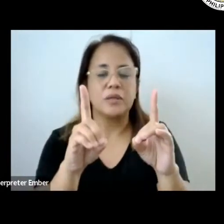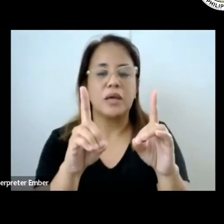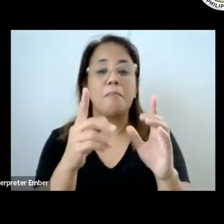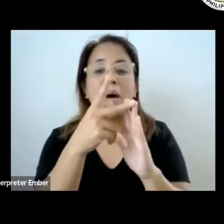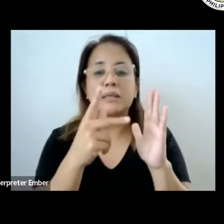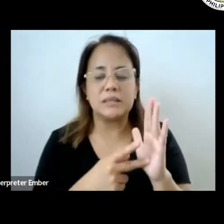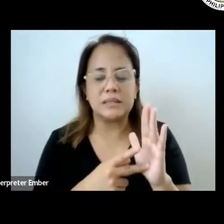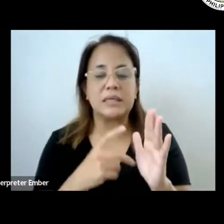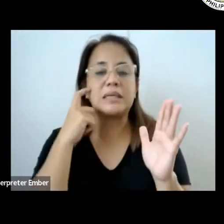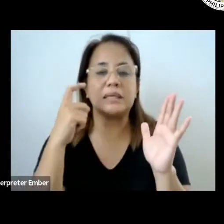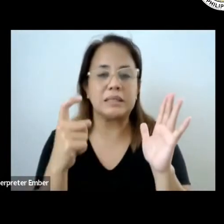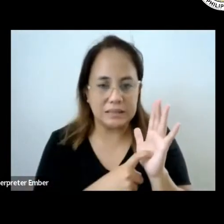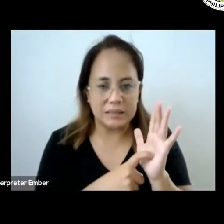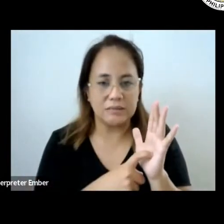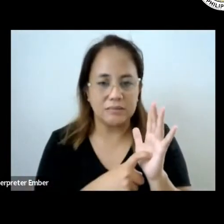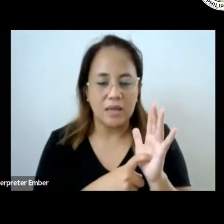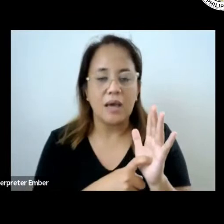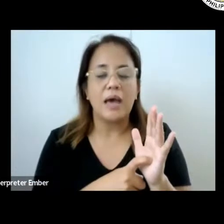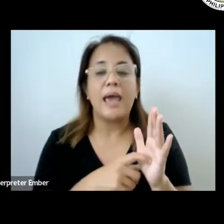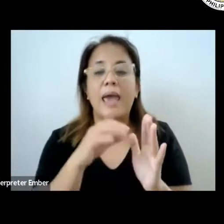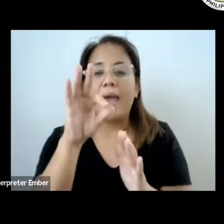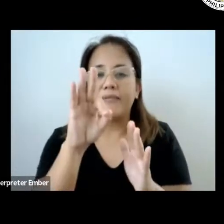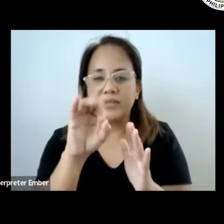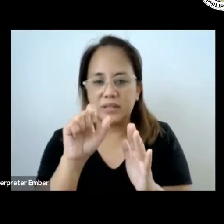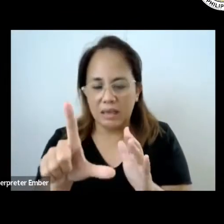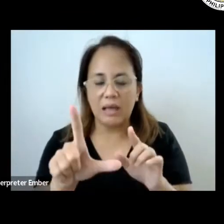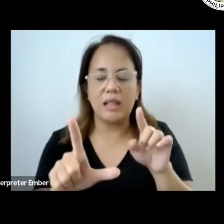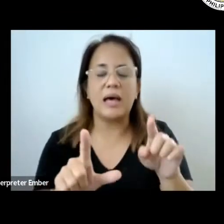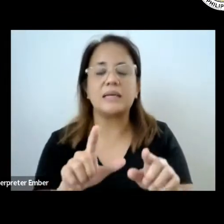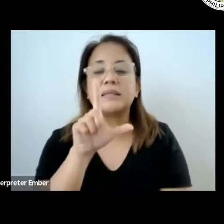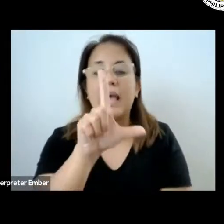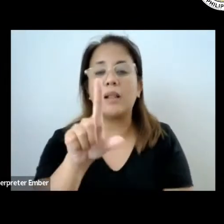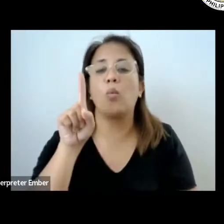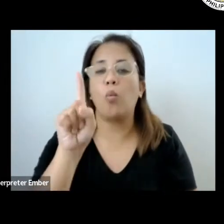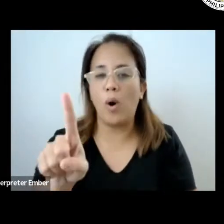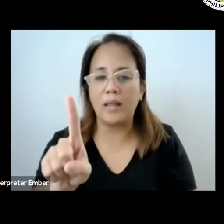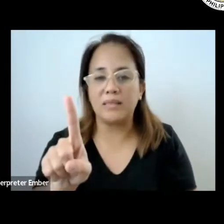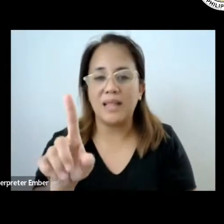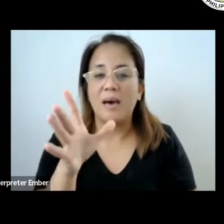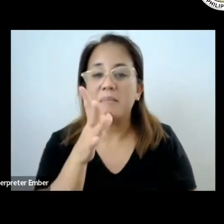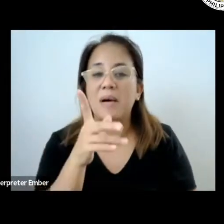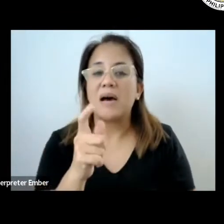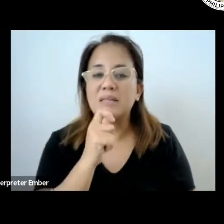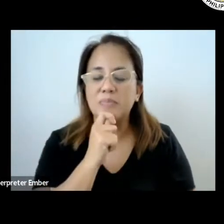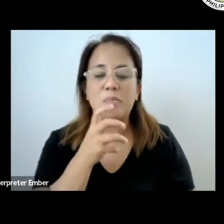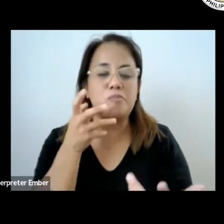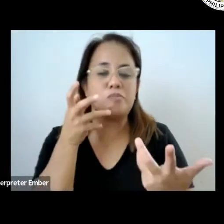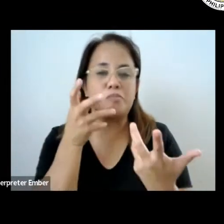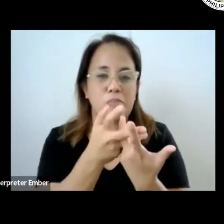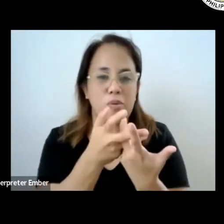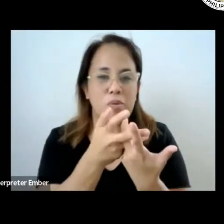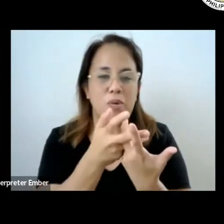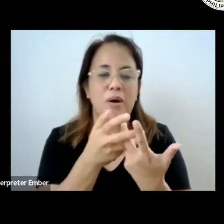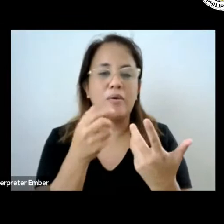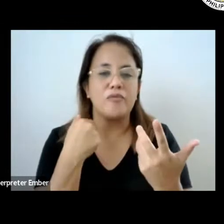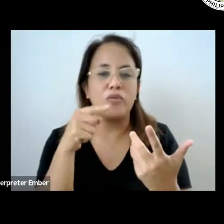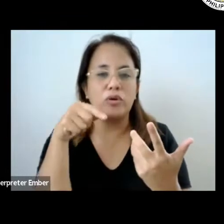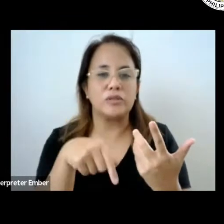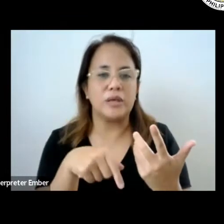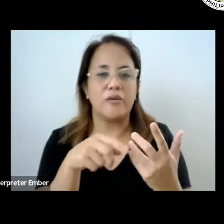as L1 and mother language, identifying appropriate minima for a